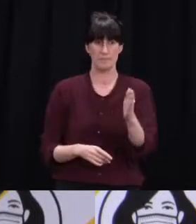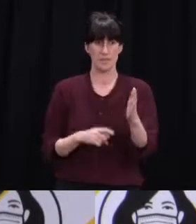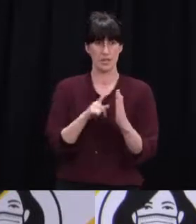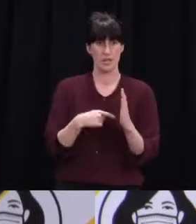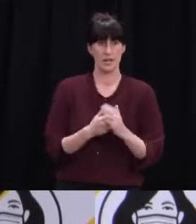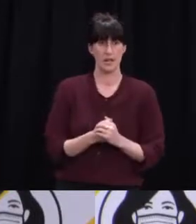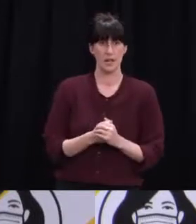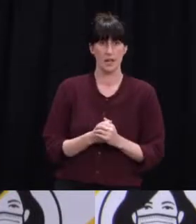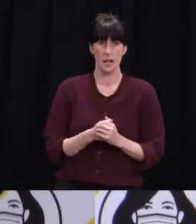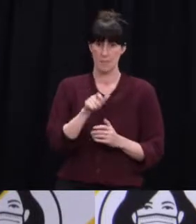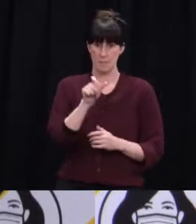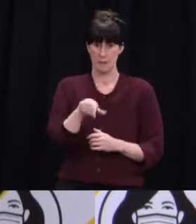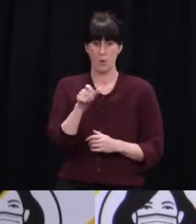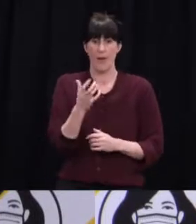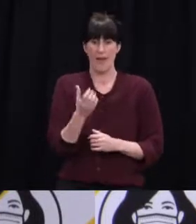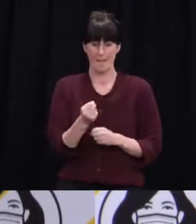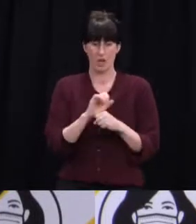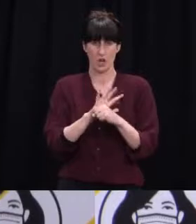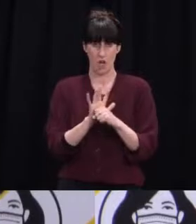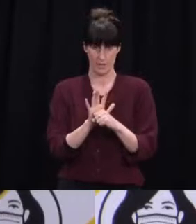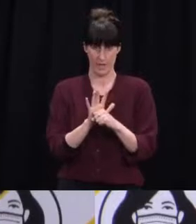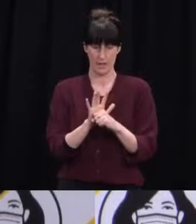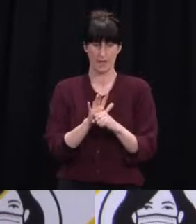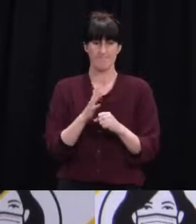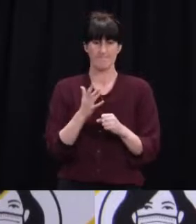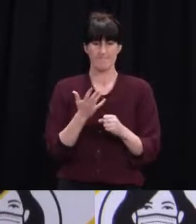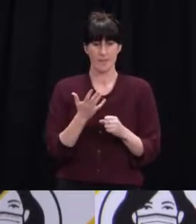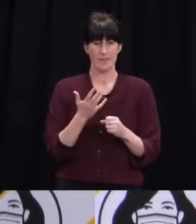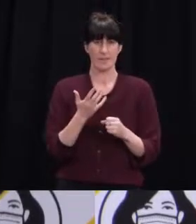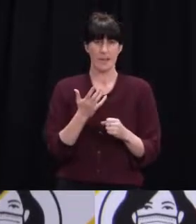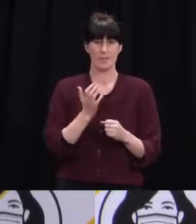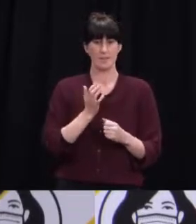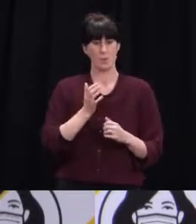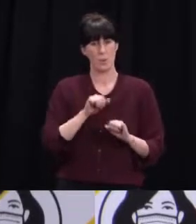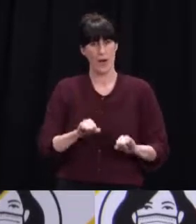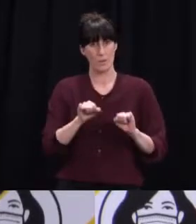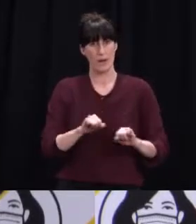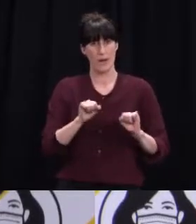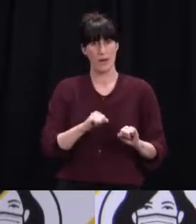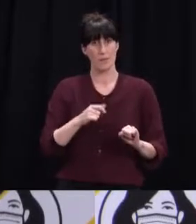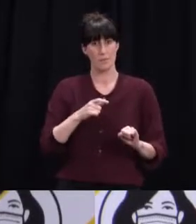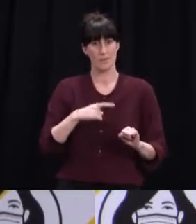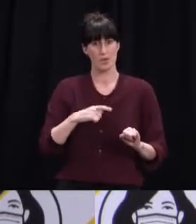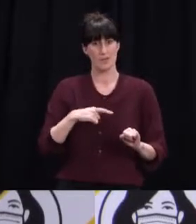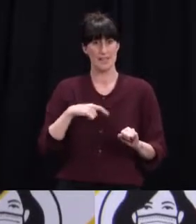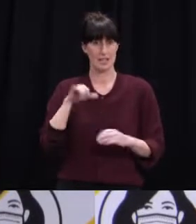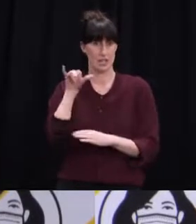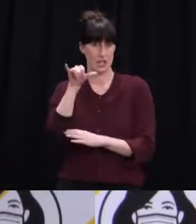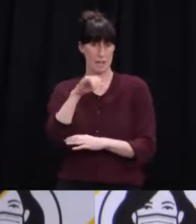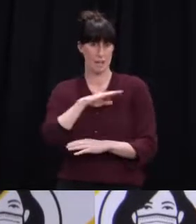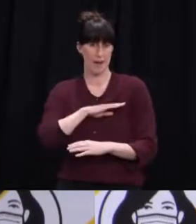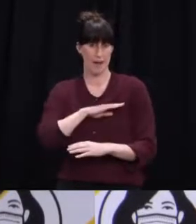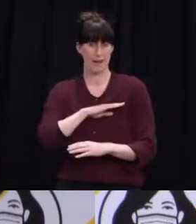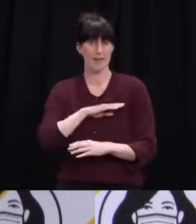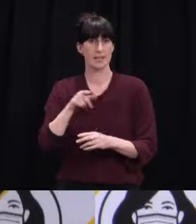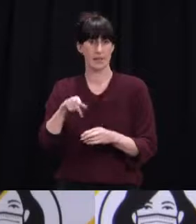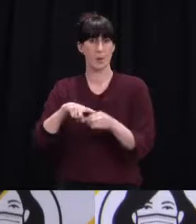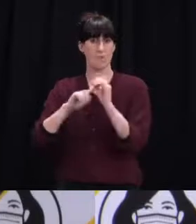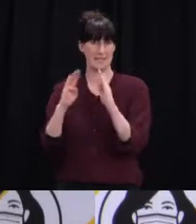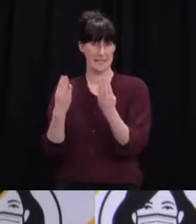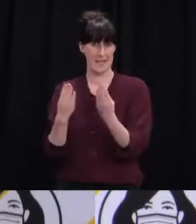become a more integral part of our vaccination program. Why are COVID positive cases having to wait to get into the jet